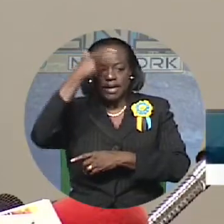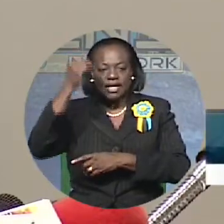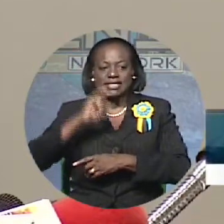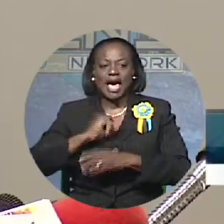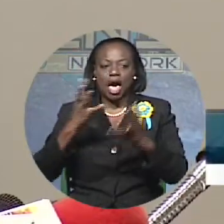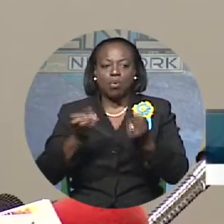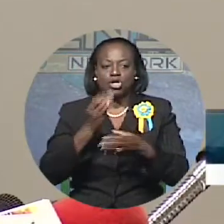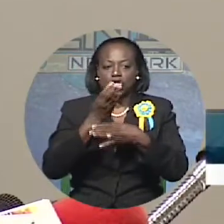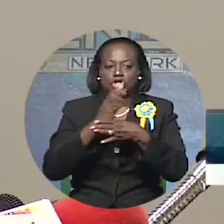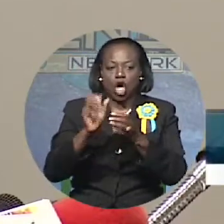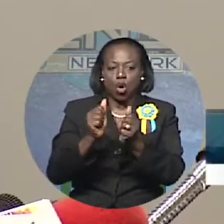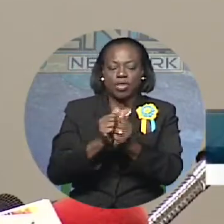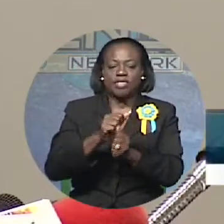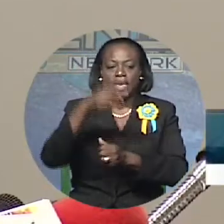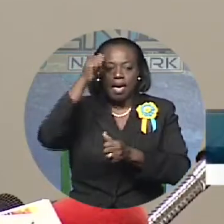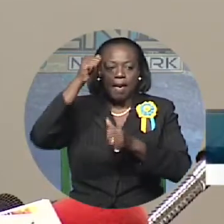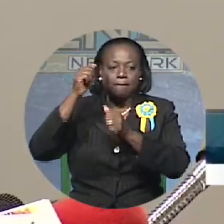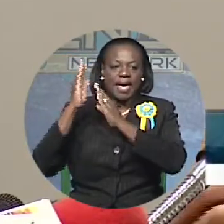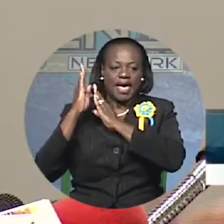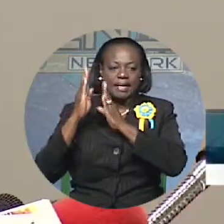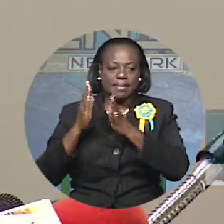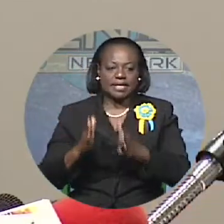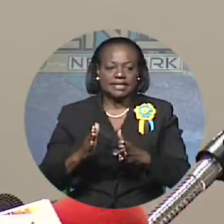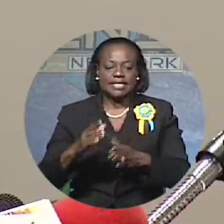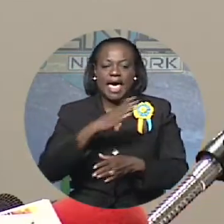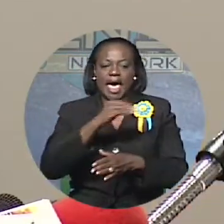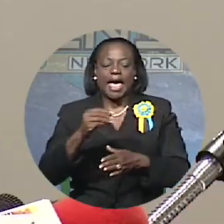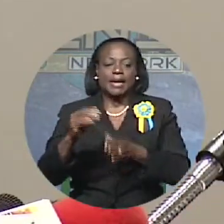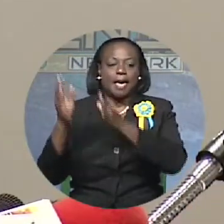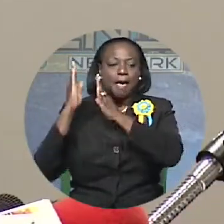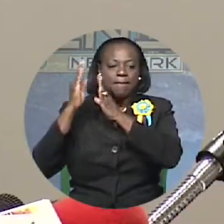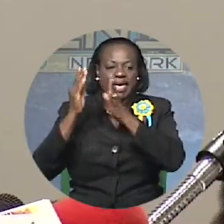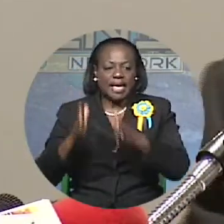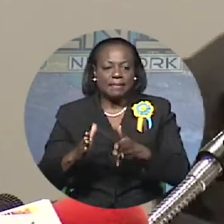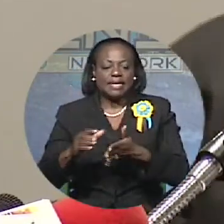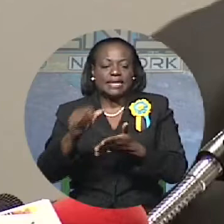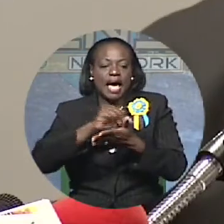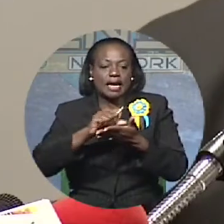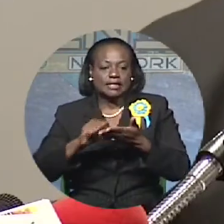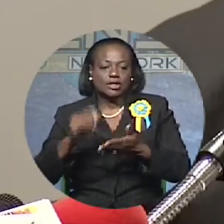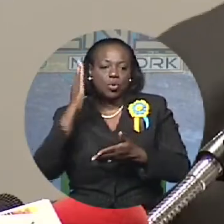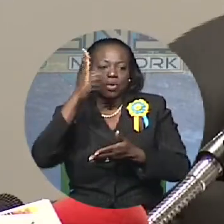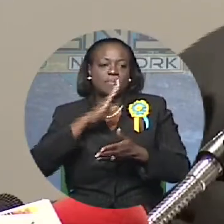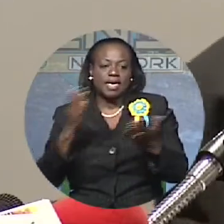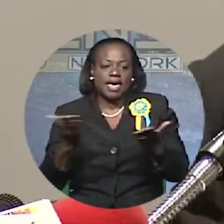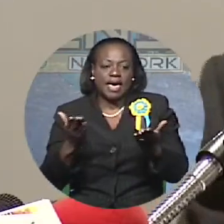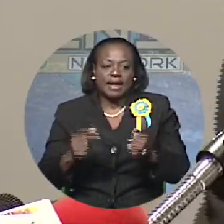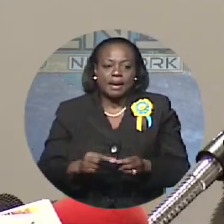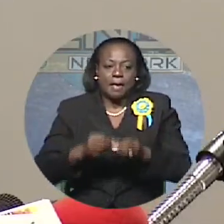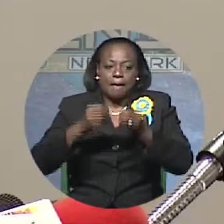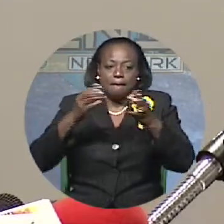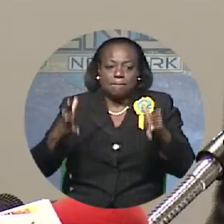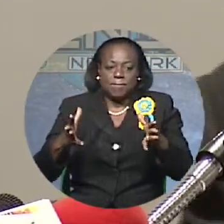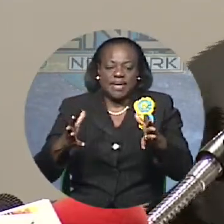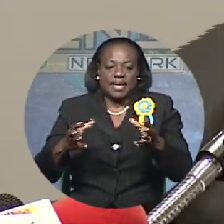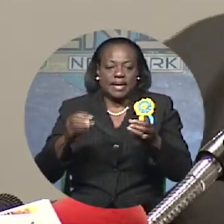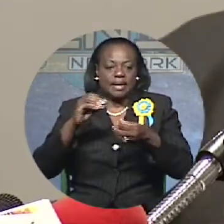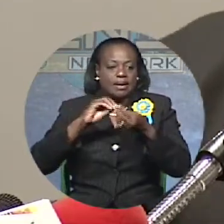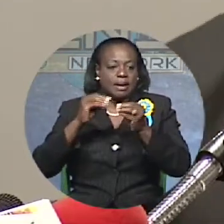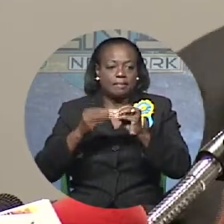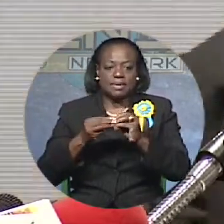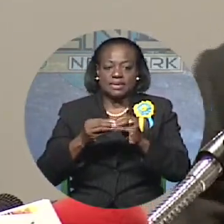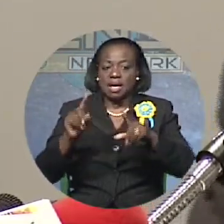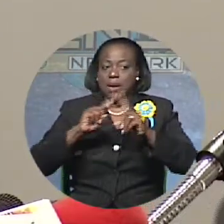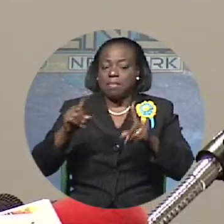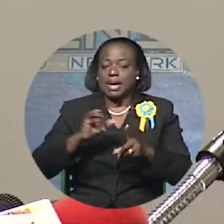with Bahamians. And Bahamian artisans, I thought, would be here in greater numbers. But I'm told all